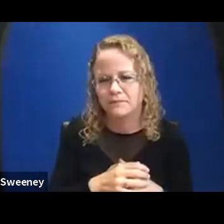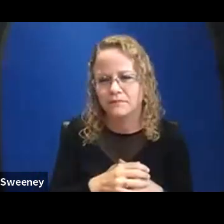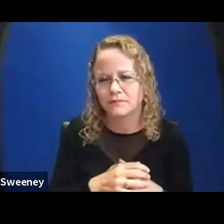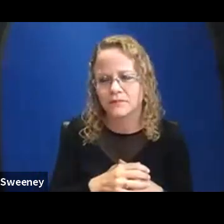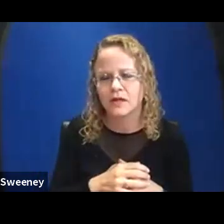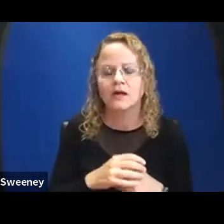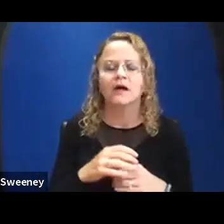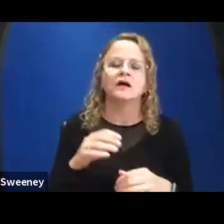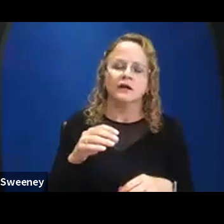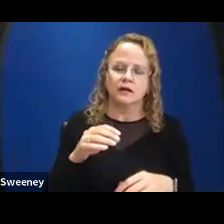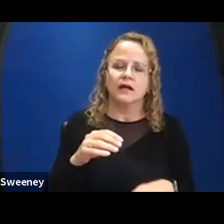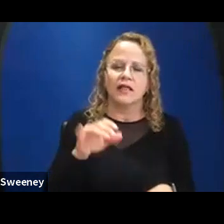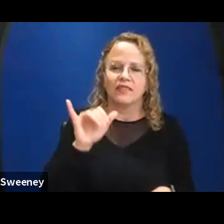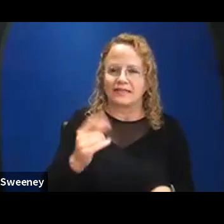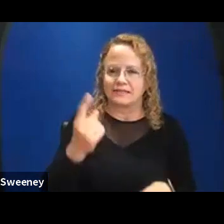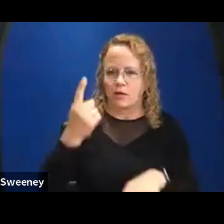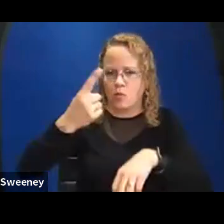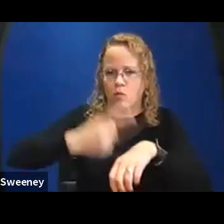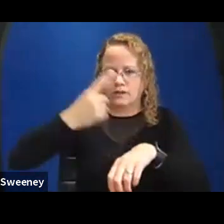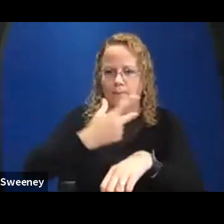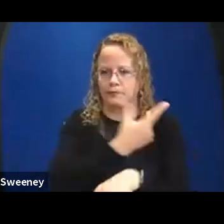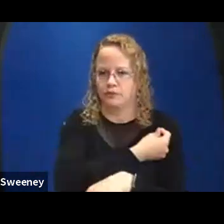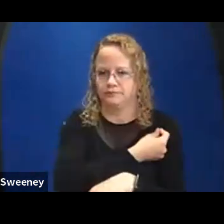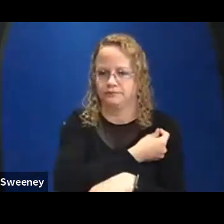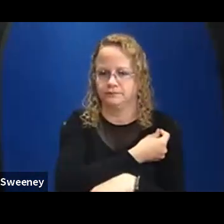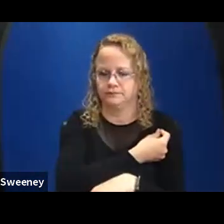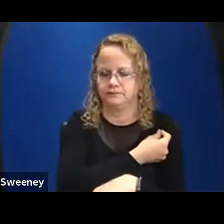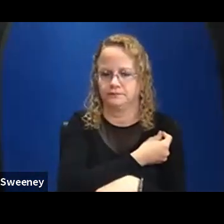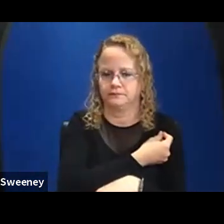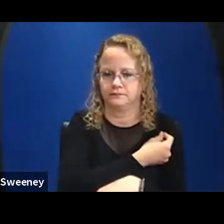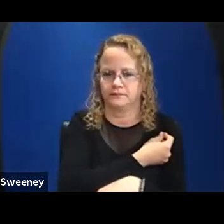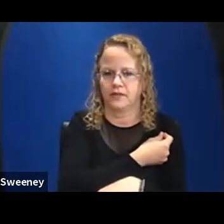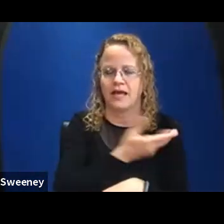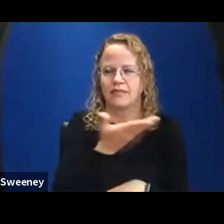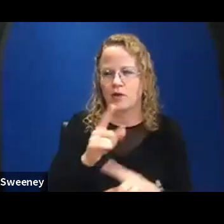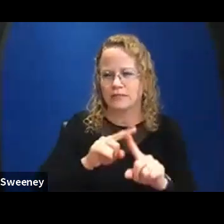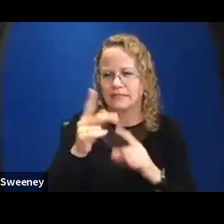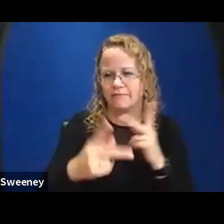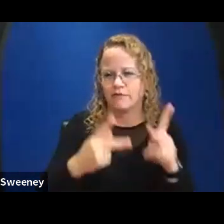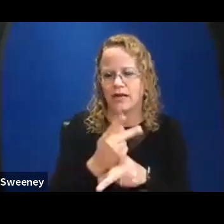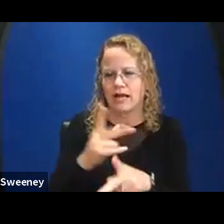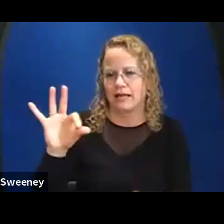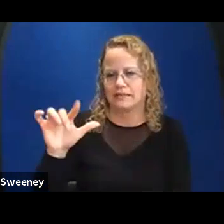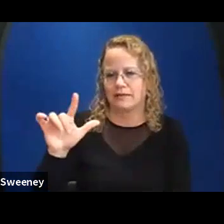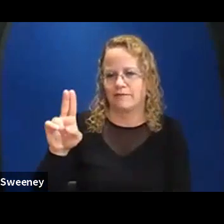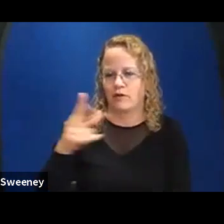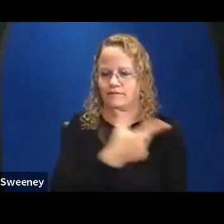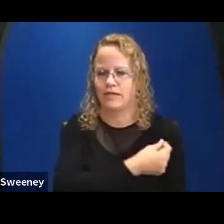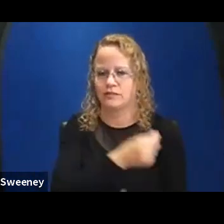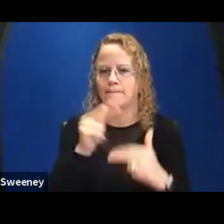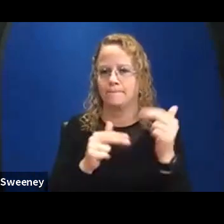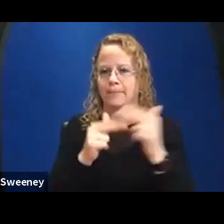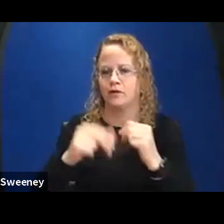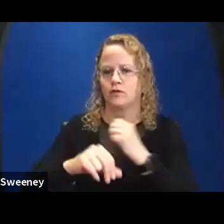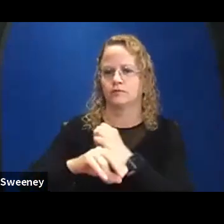So it is a one and done shot. And there are different kinds of flu vaccines that build immunity in